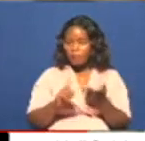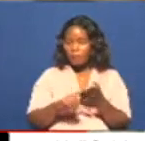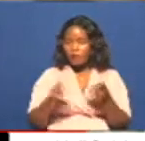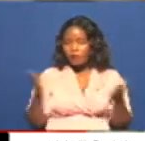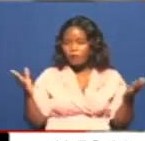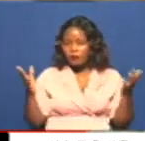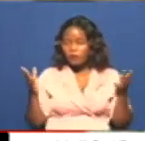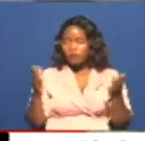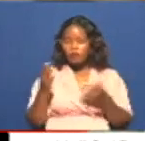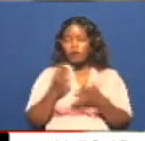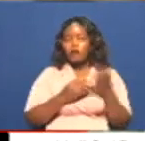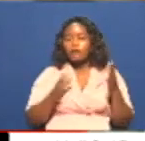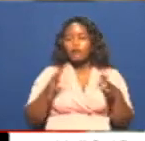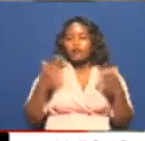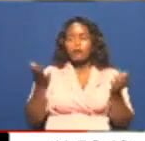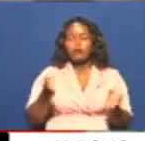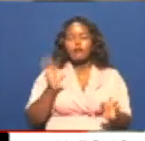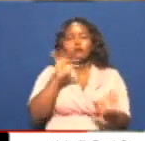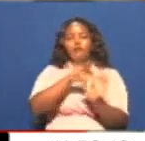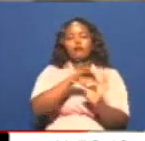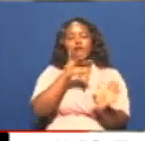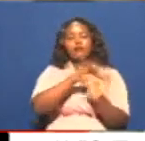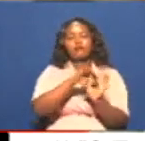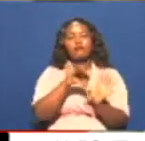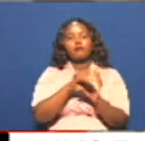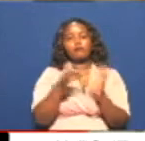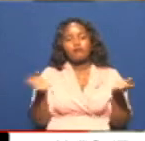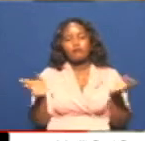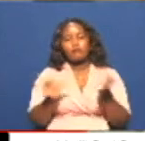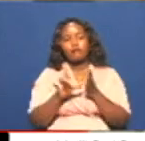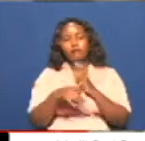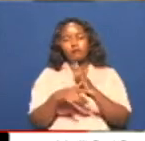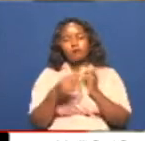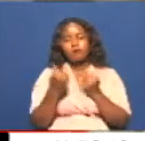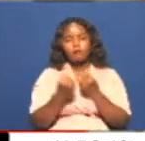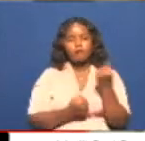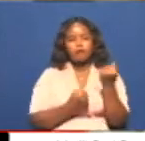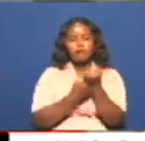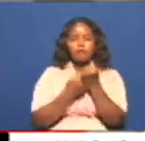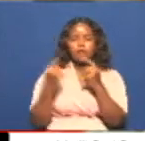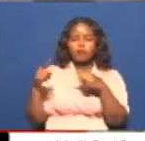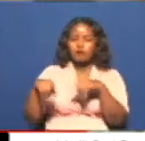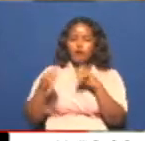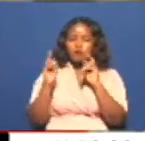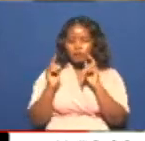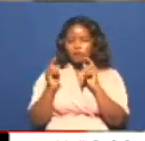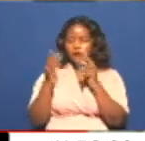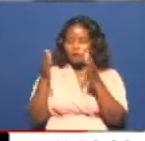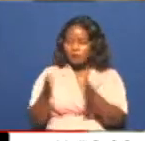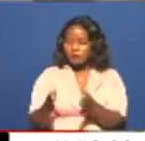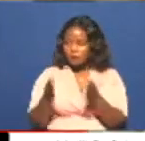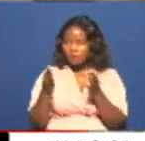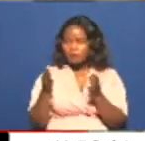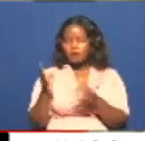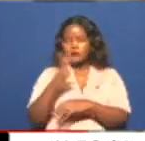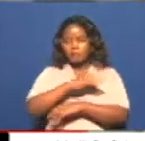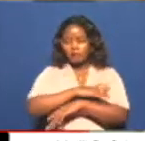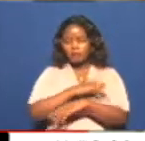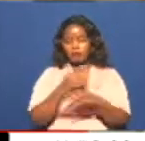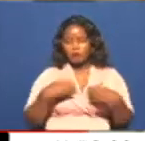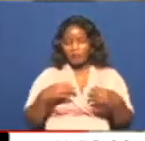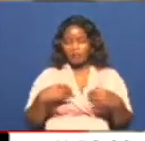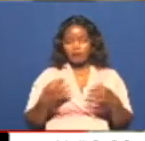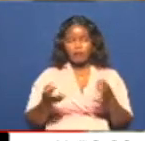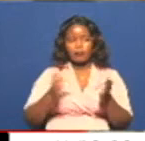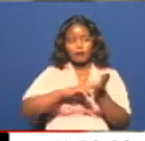to vote on the voting day, then you will support yourself with physical documents that show you are actually that registered voter.